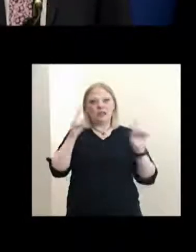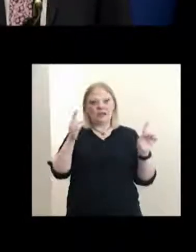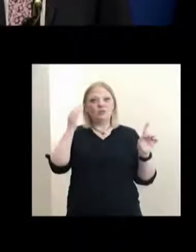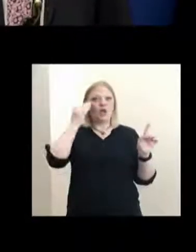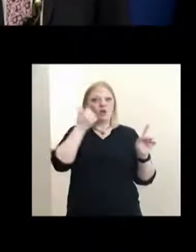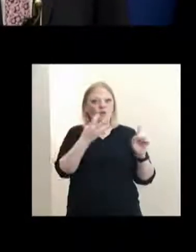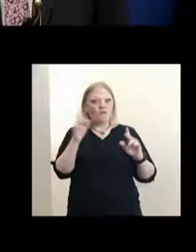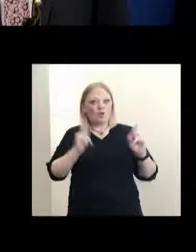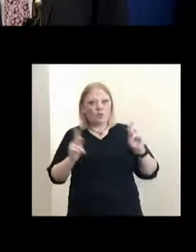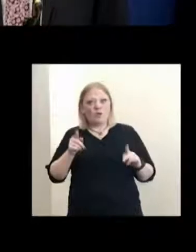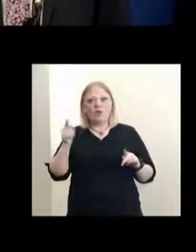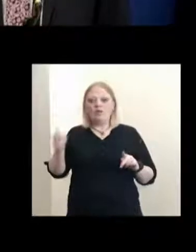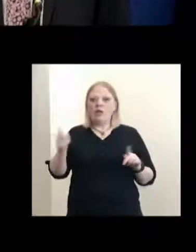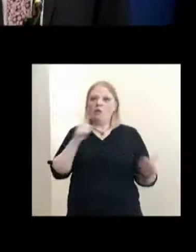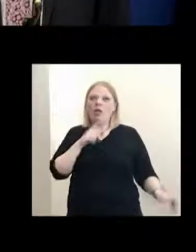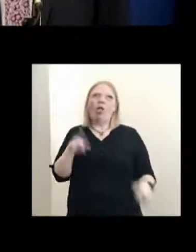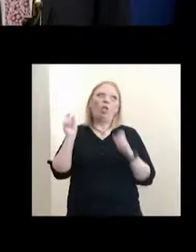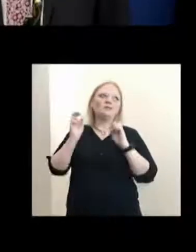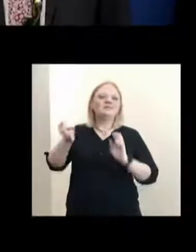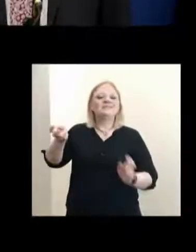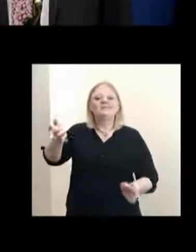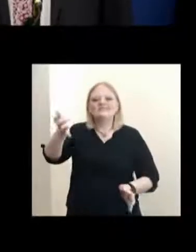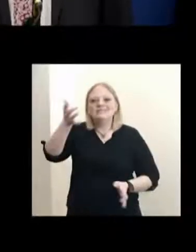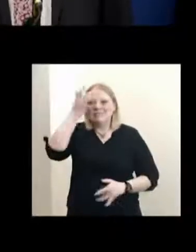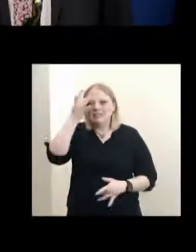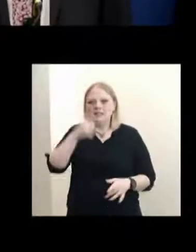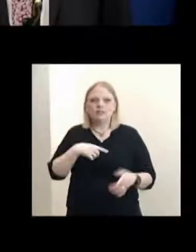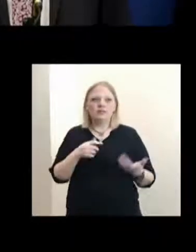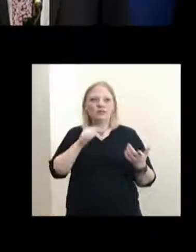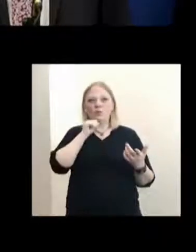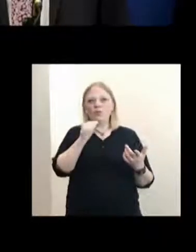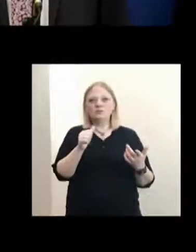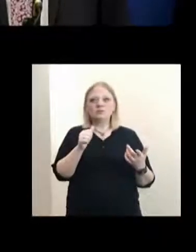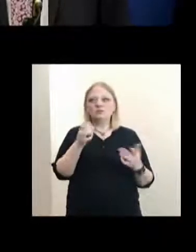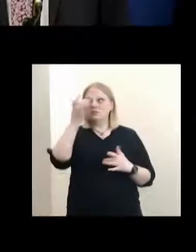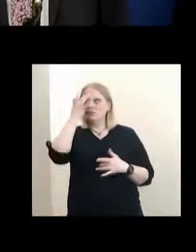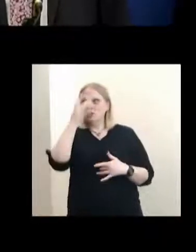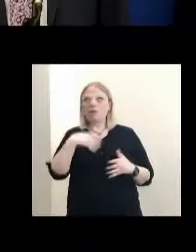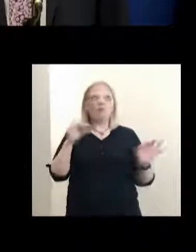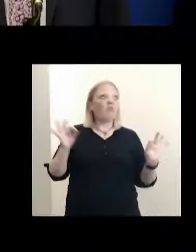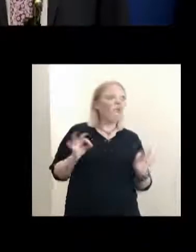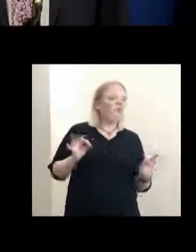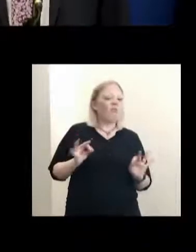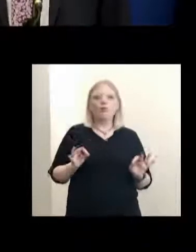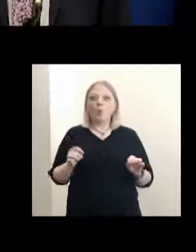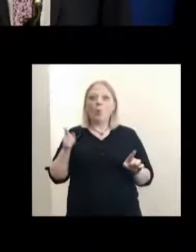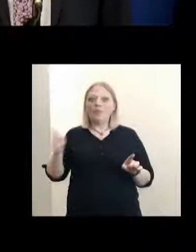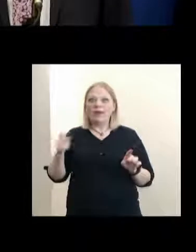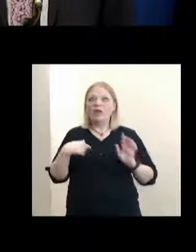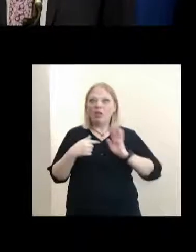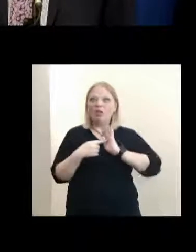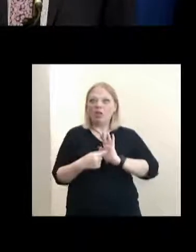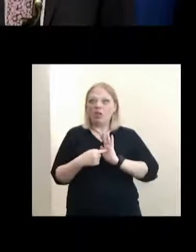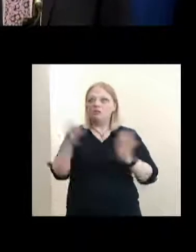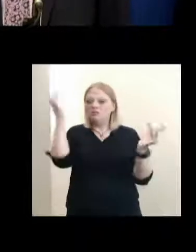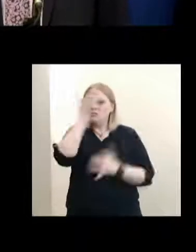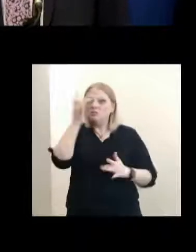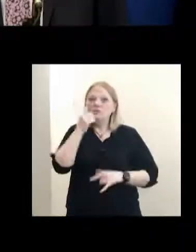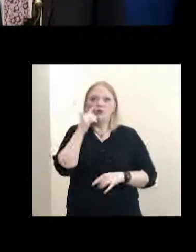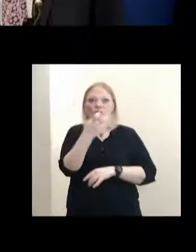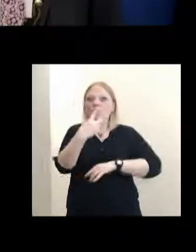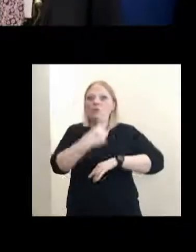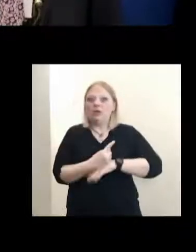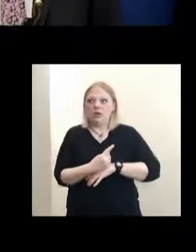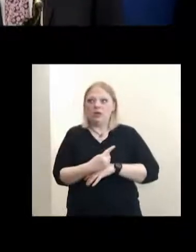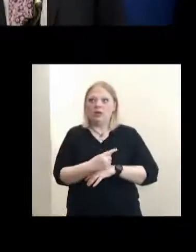who were sick, and they were sick from COVID. They just didn't catch it, and they were asymptomatic. They had symptoms. They were not doing well for a few days. It seems